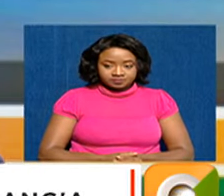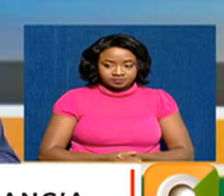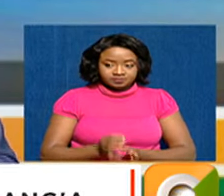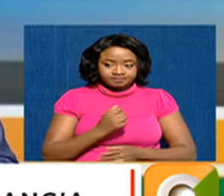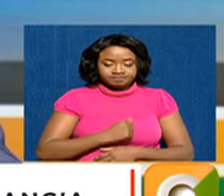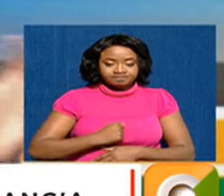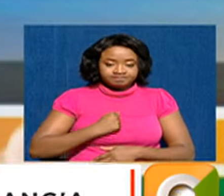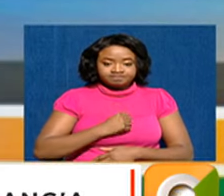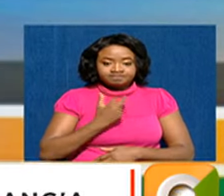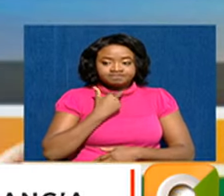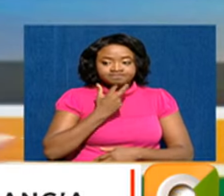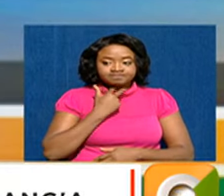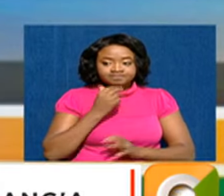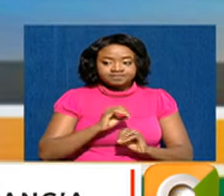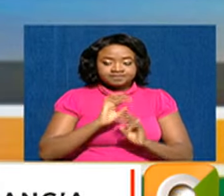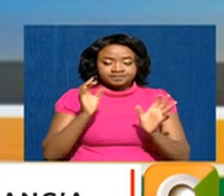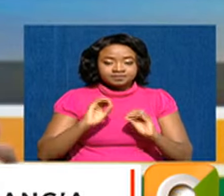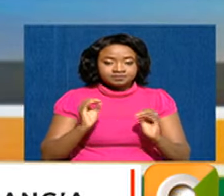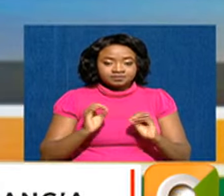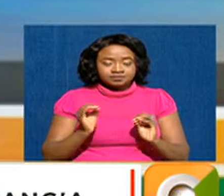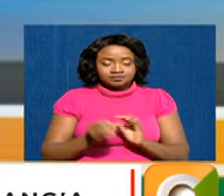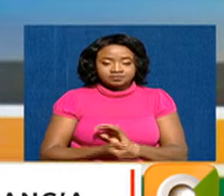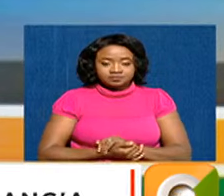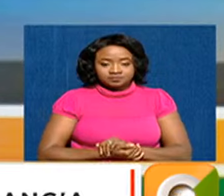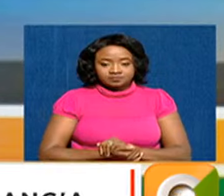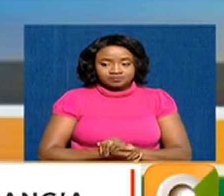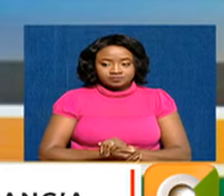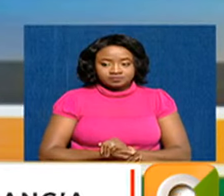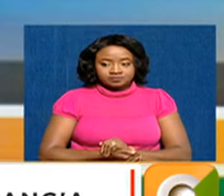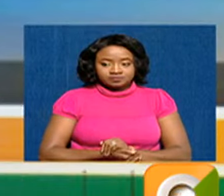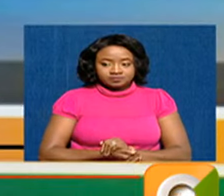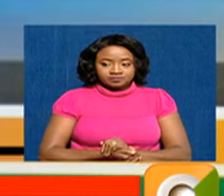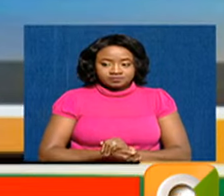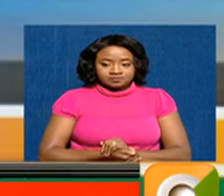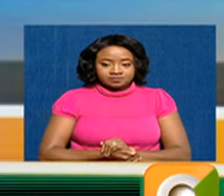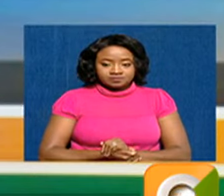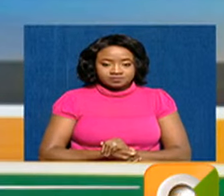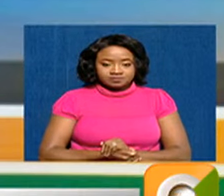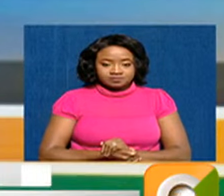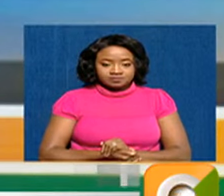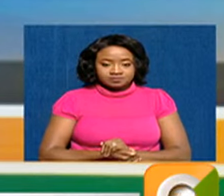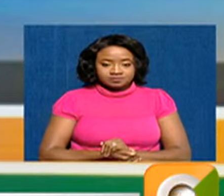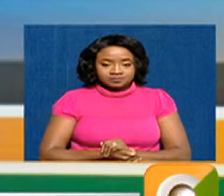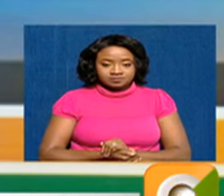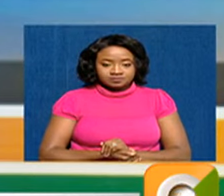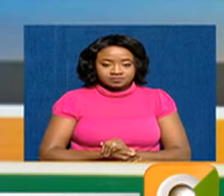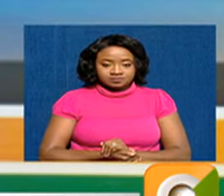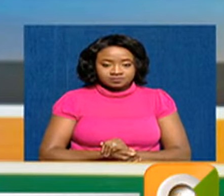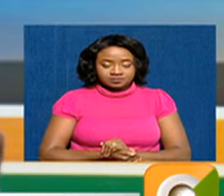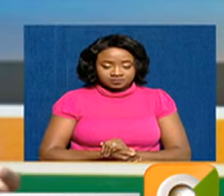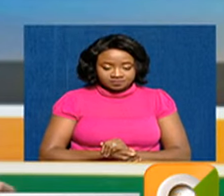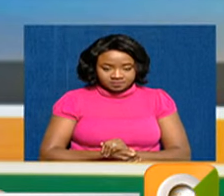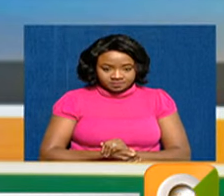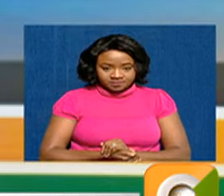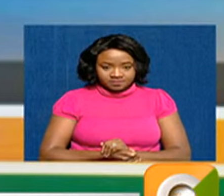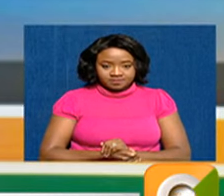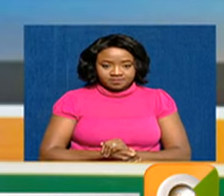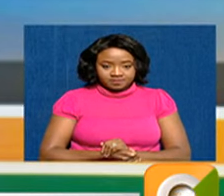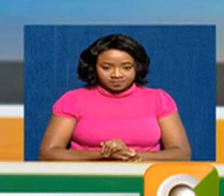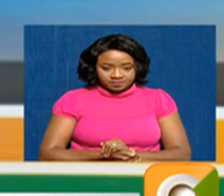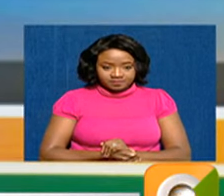can cut across the various ecological zones of Murang'a. But we organize farmers